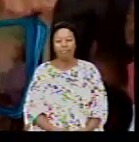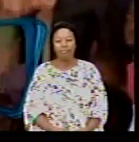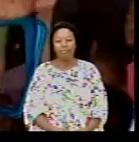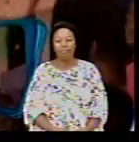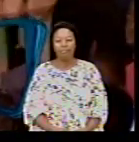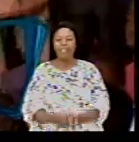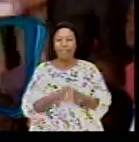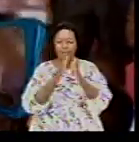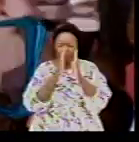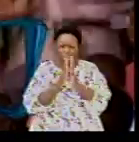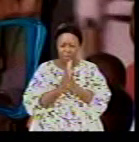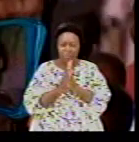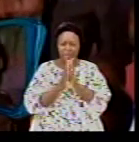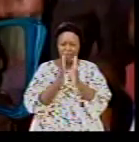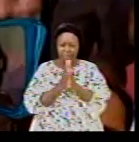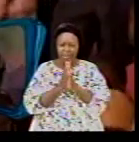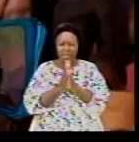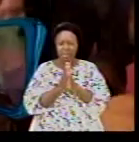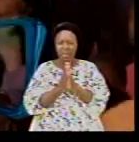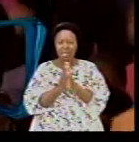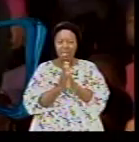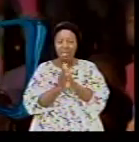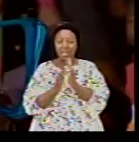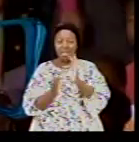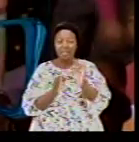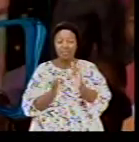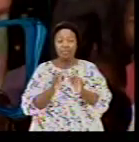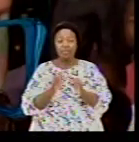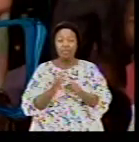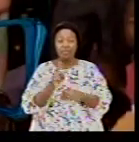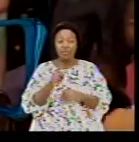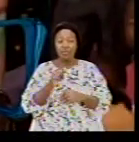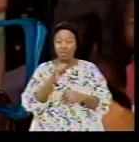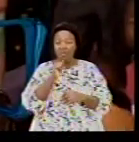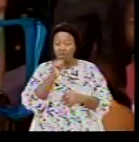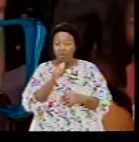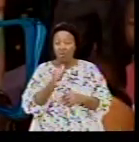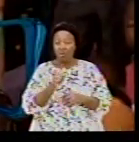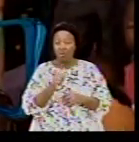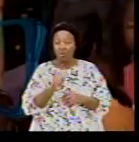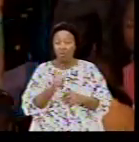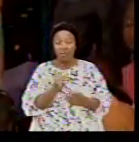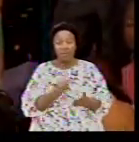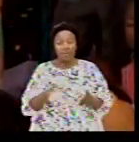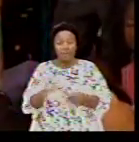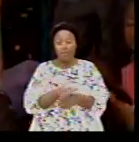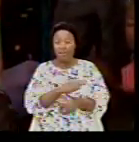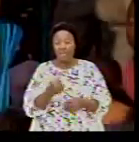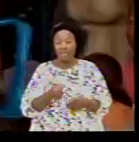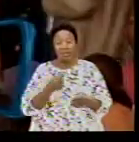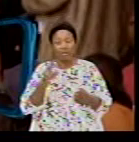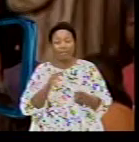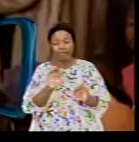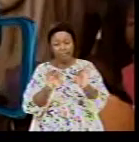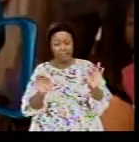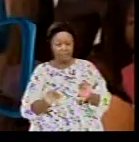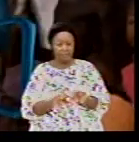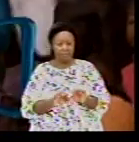Pray if you are not being canceled. I will not go back the same way I came.